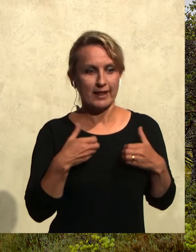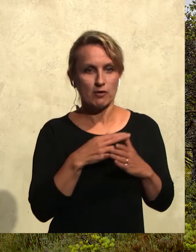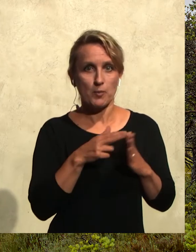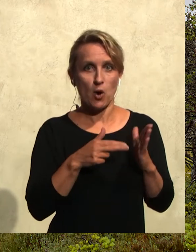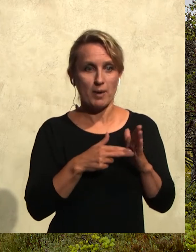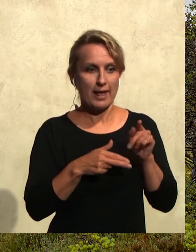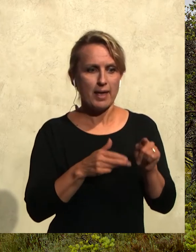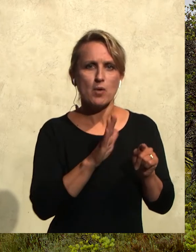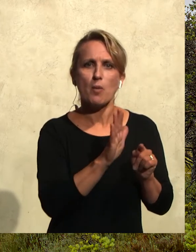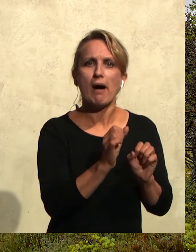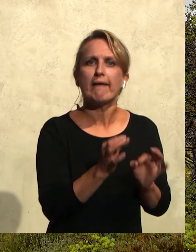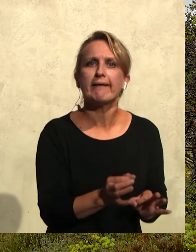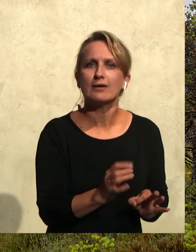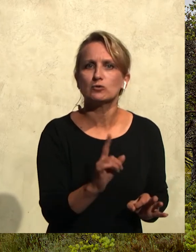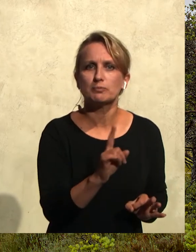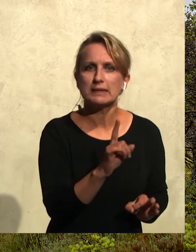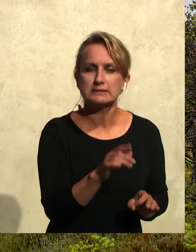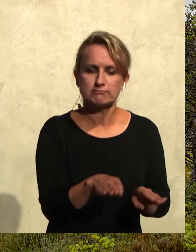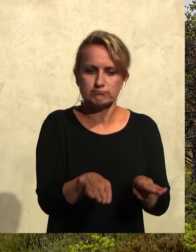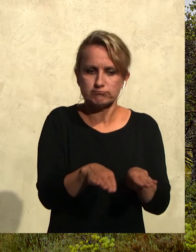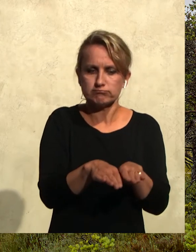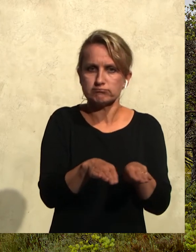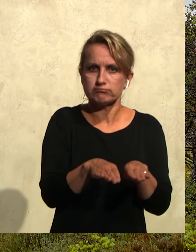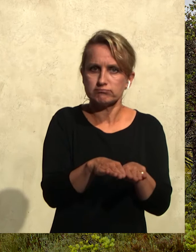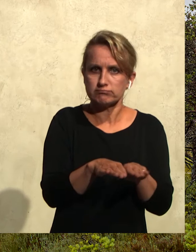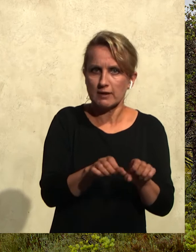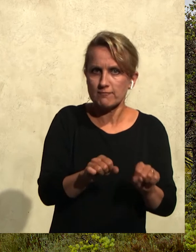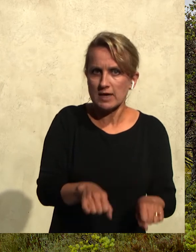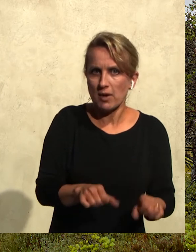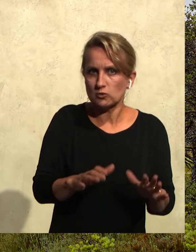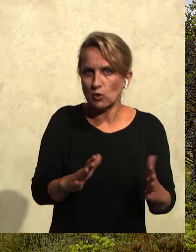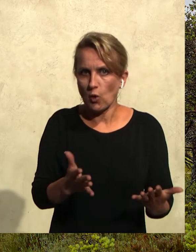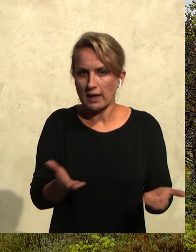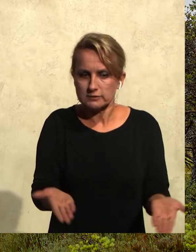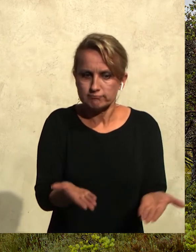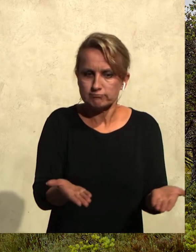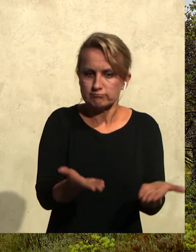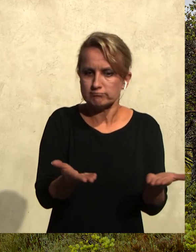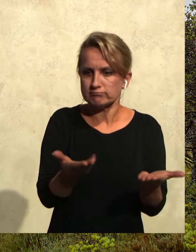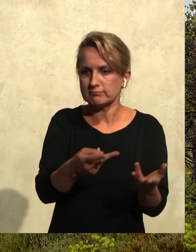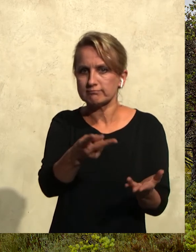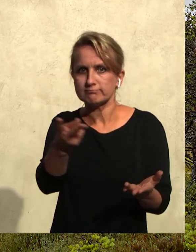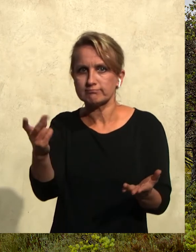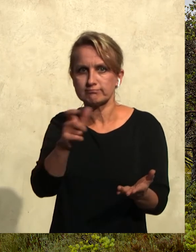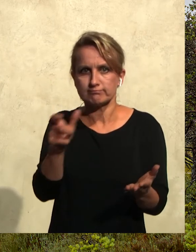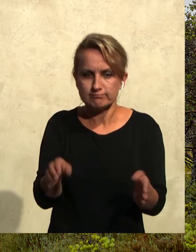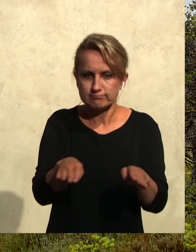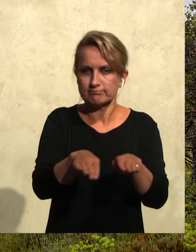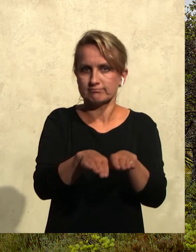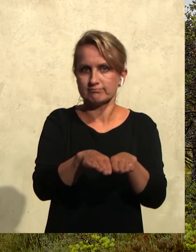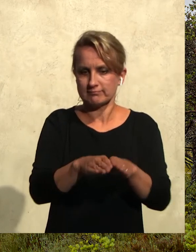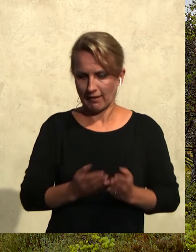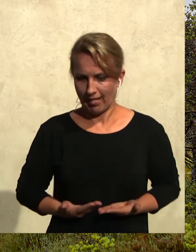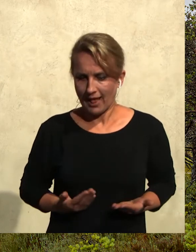them equitable opportunities to attain good quality of life and address the all-pervasive issue